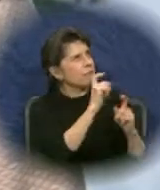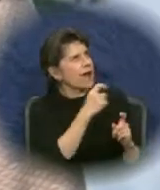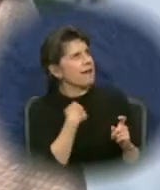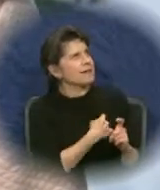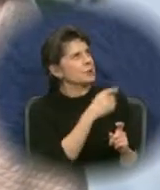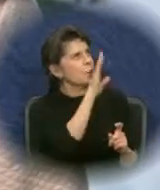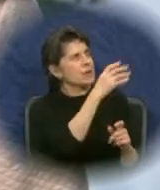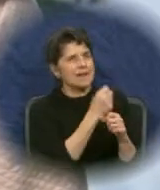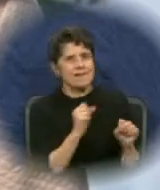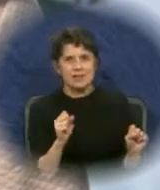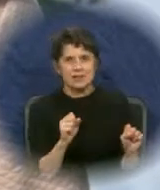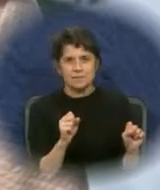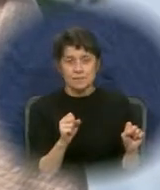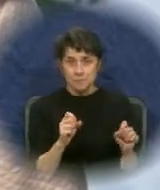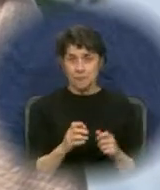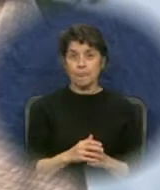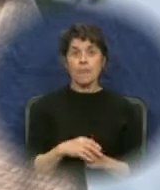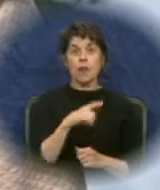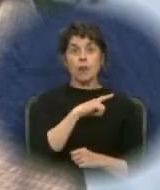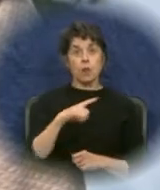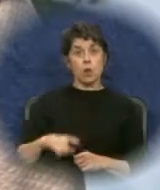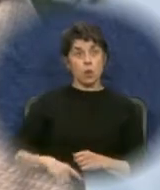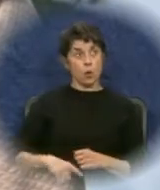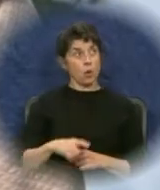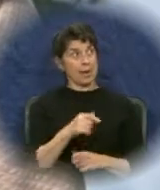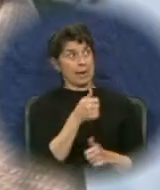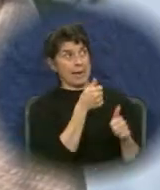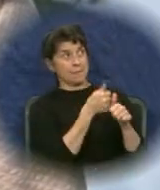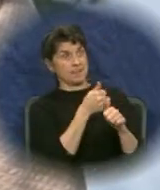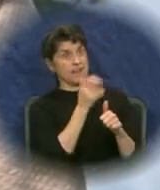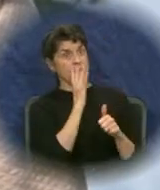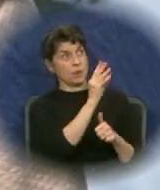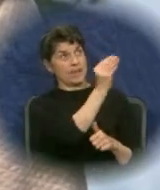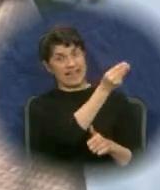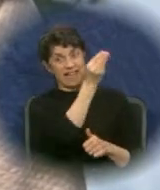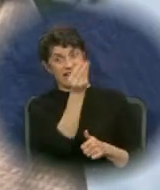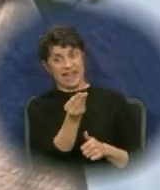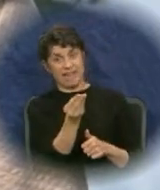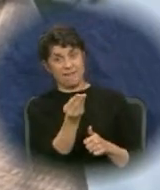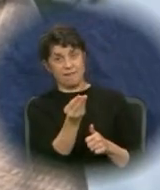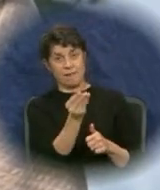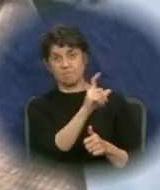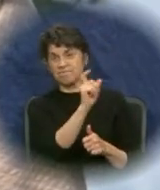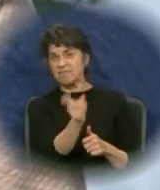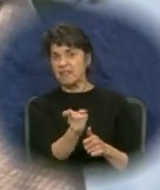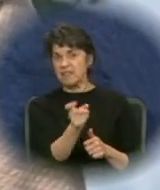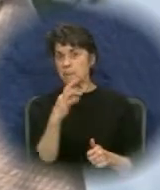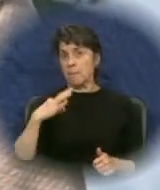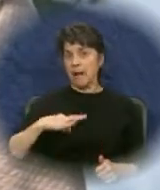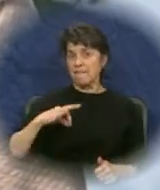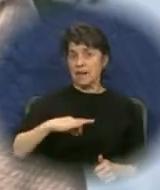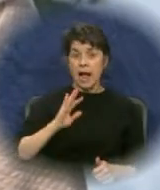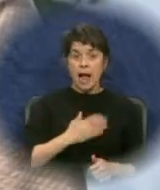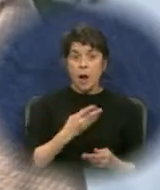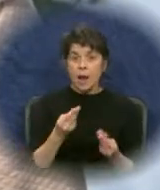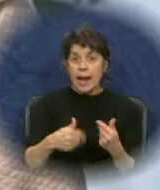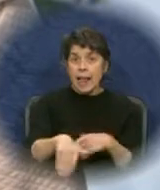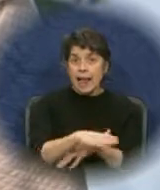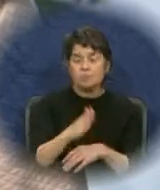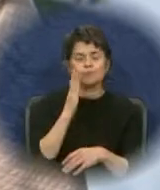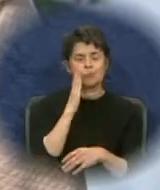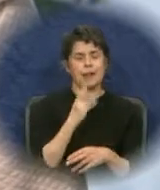salvation. The Lord himself will give his benefits. Our land shall yield its